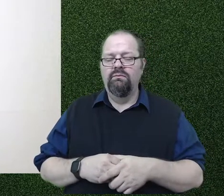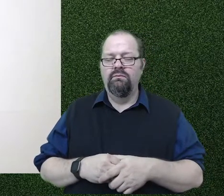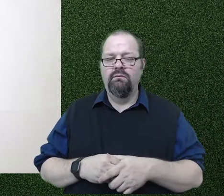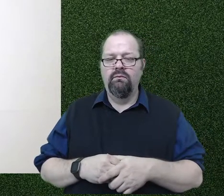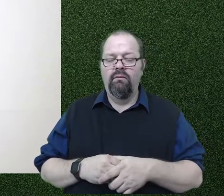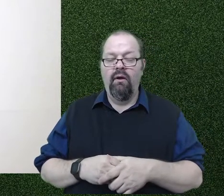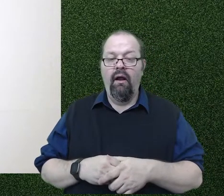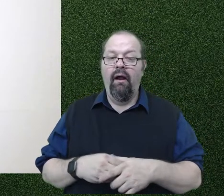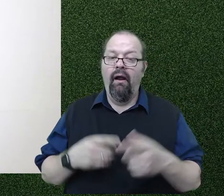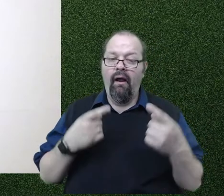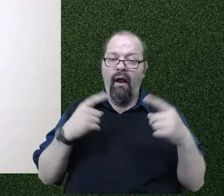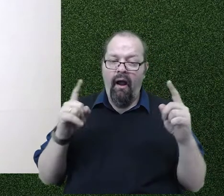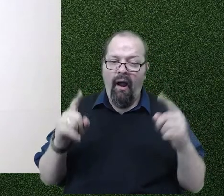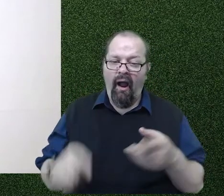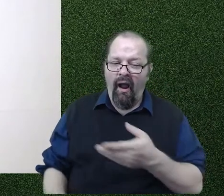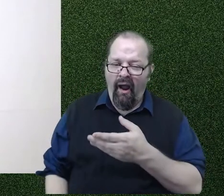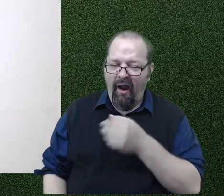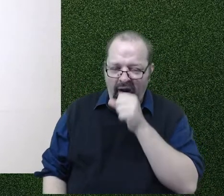It turns out,